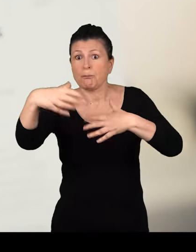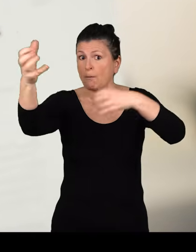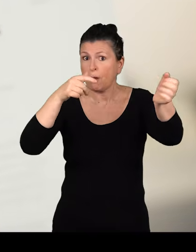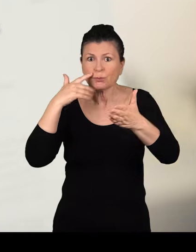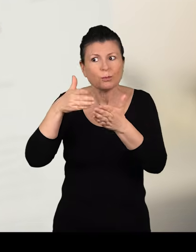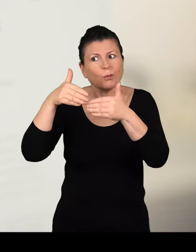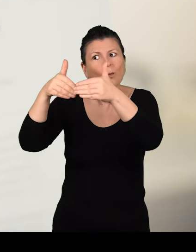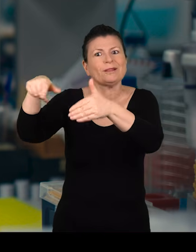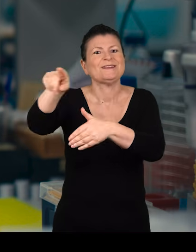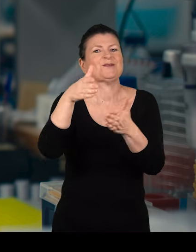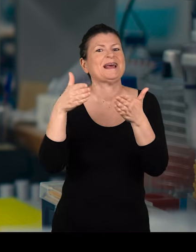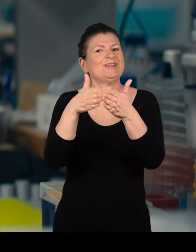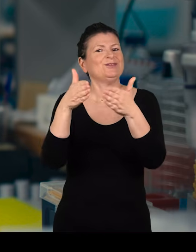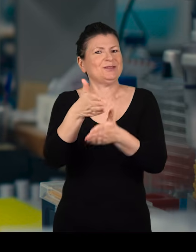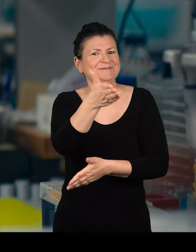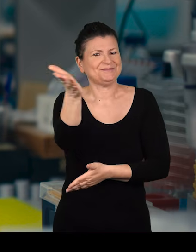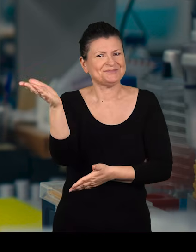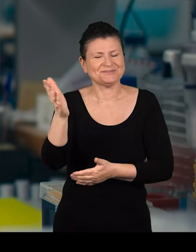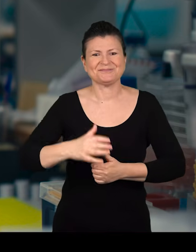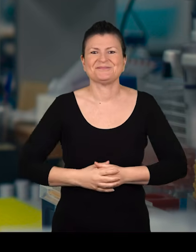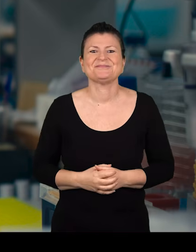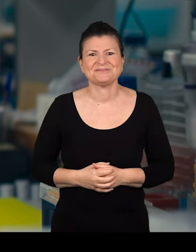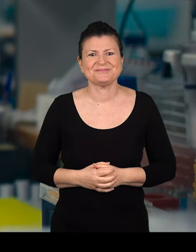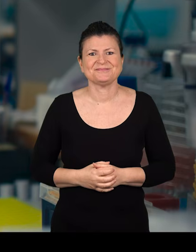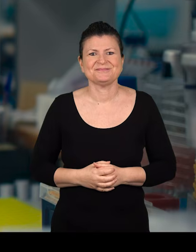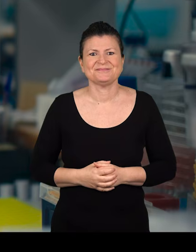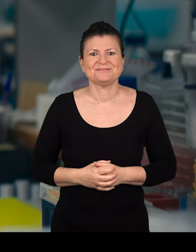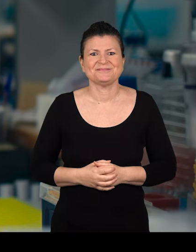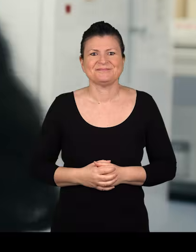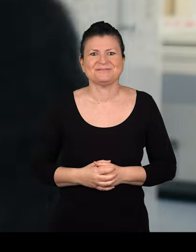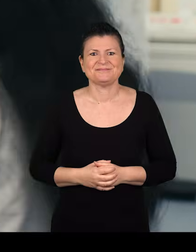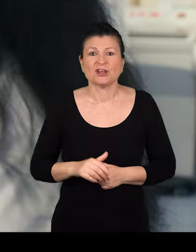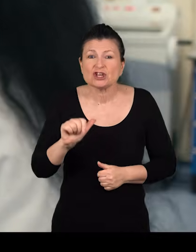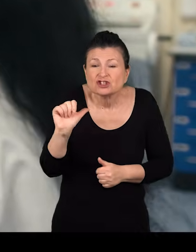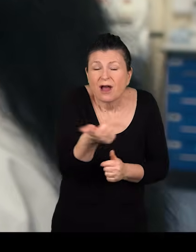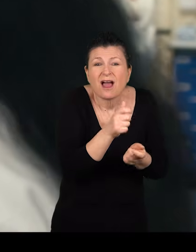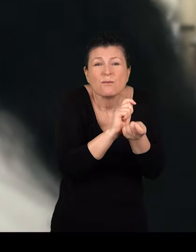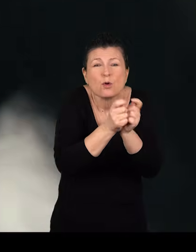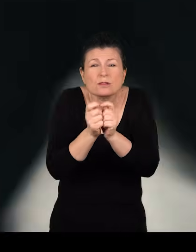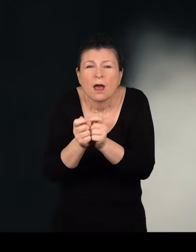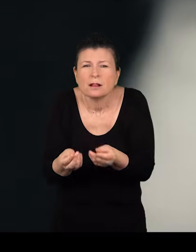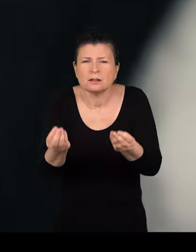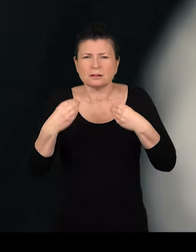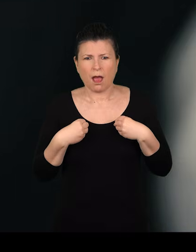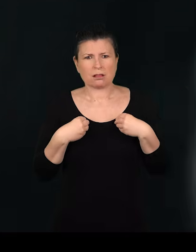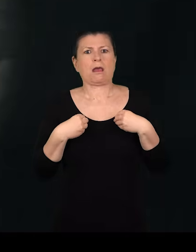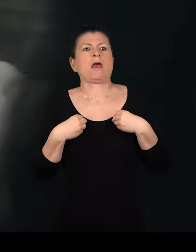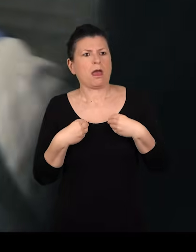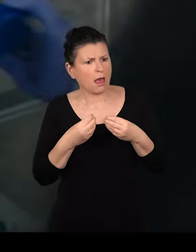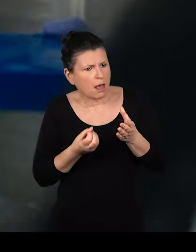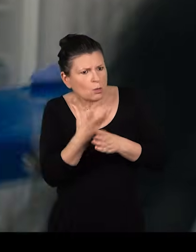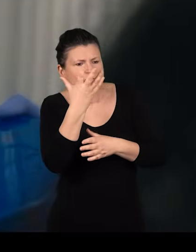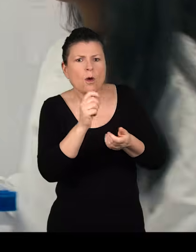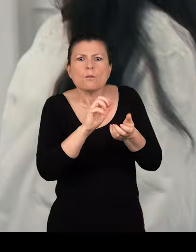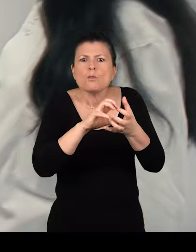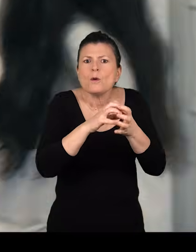people to study and continue the initial studies that we've carried out on those. Each of these mouse mutants gives